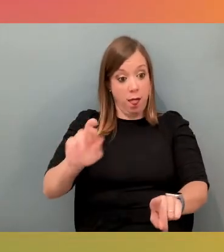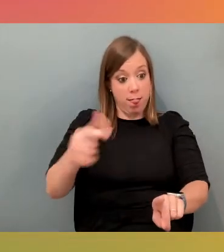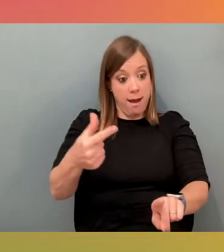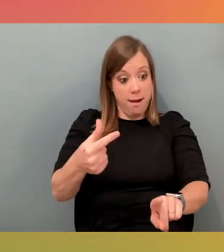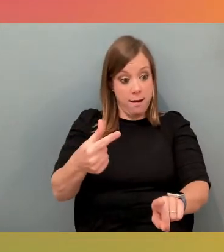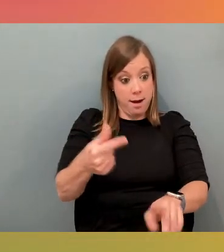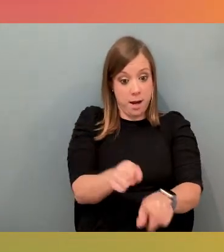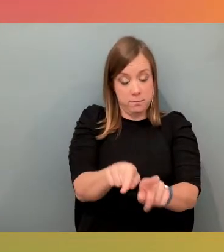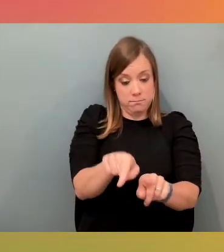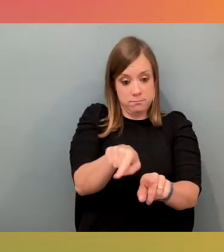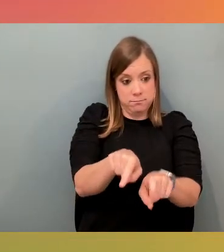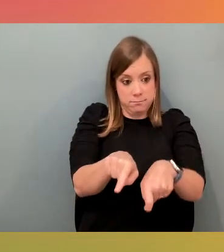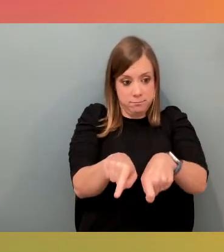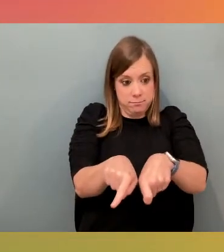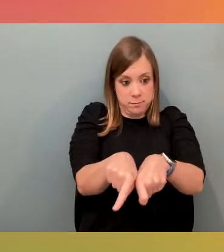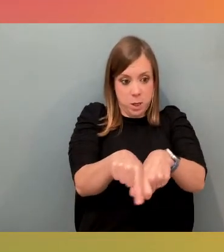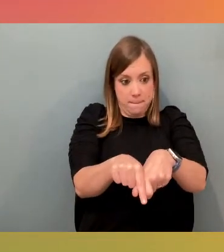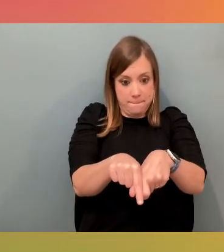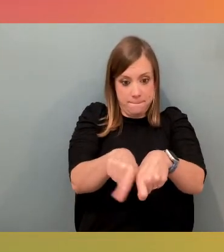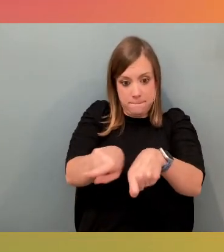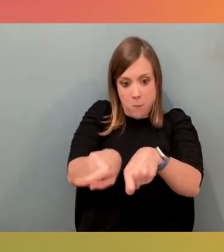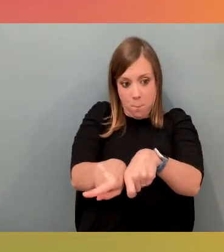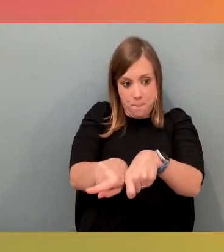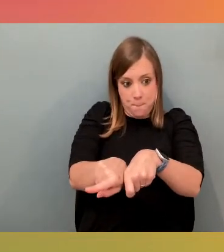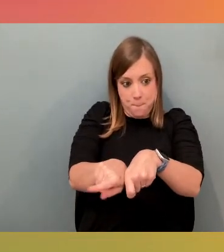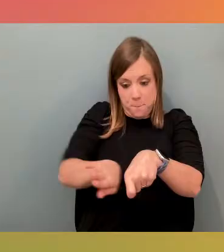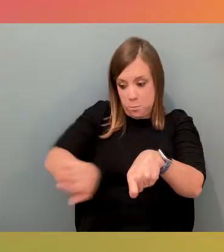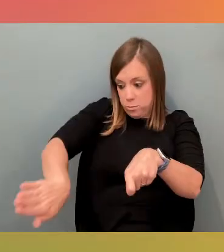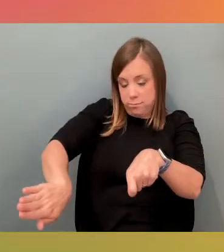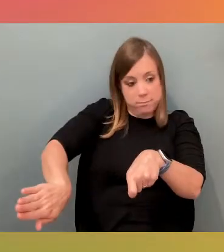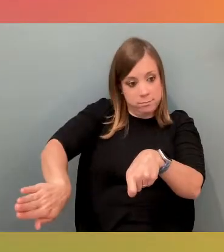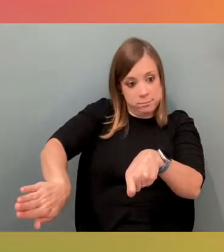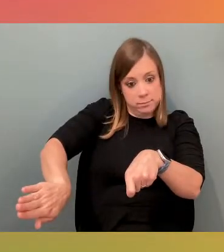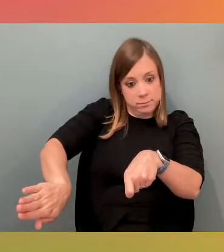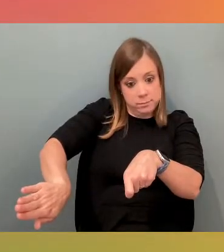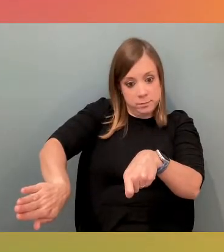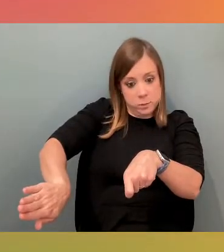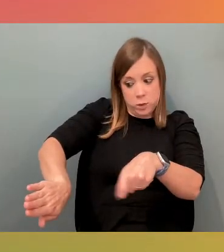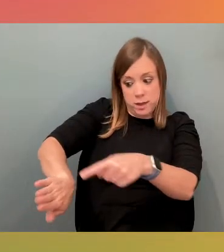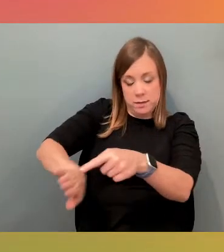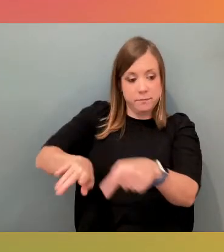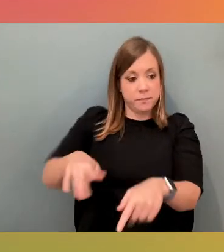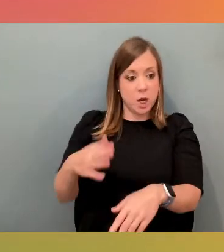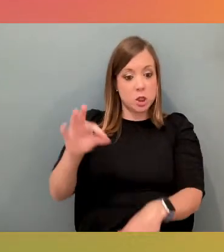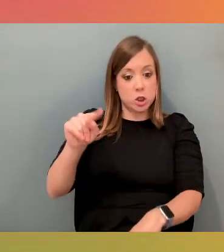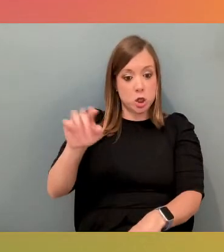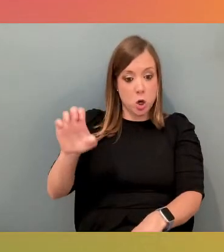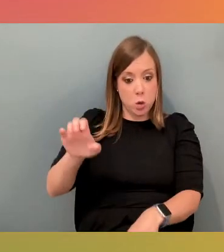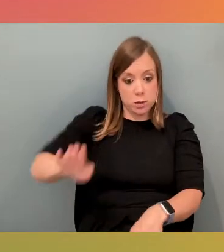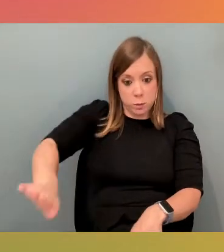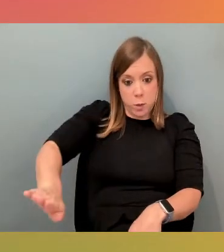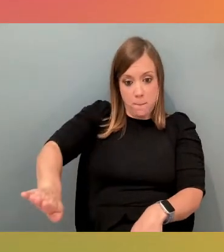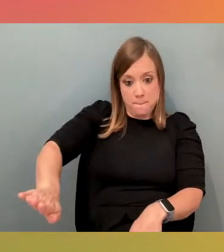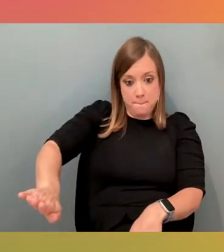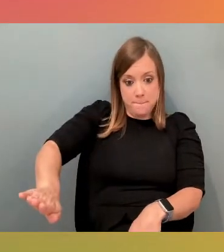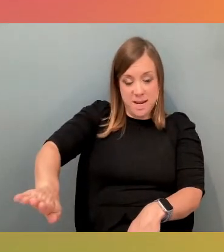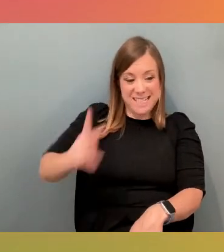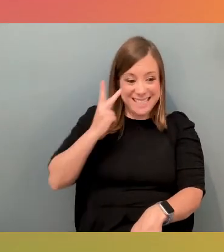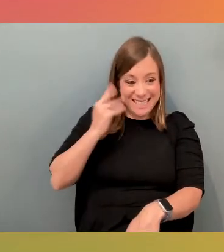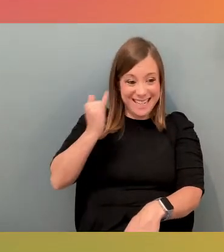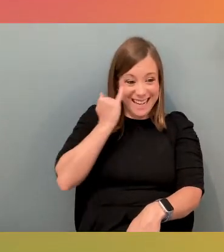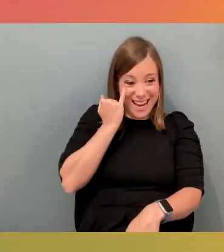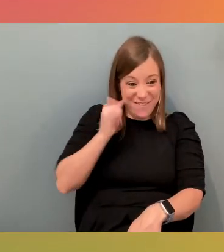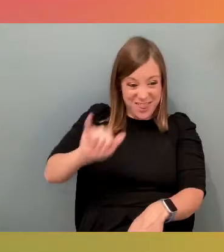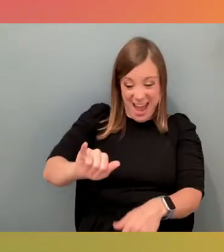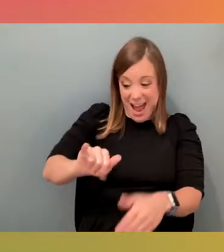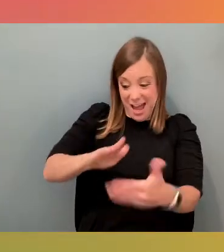side with the toes pointing forward. See if you can get the outer edge of that foot reaching down for the ground.